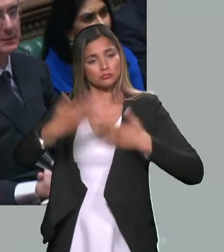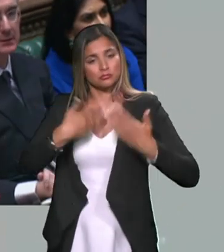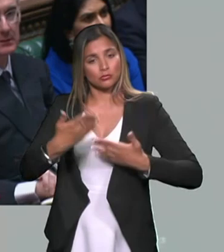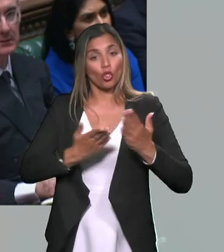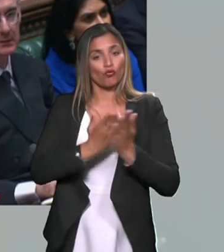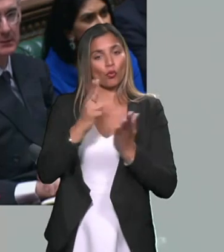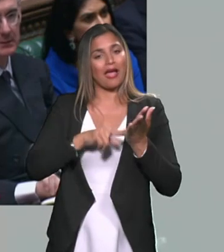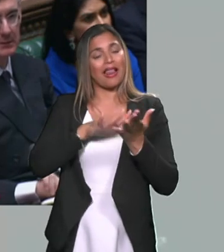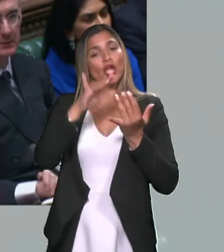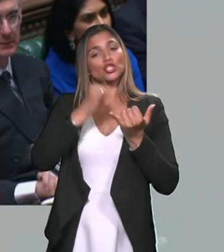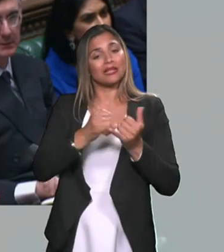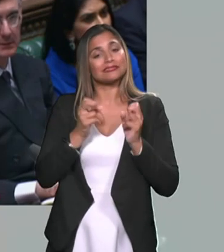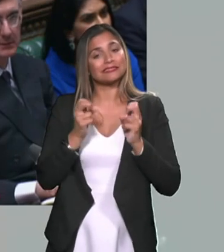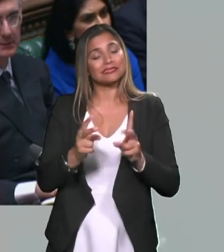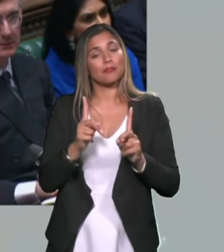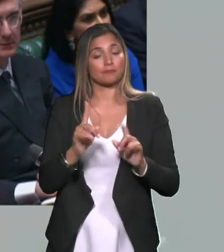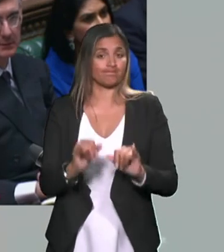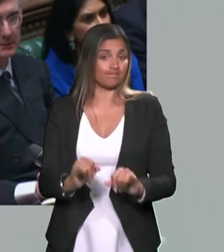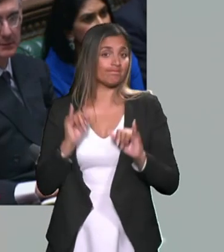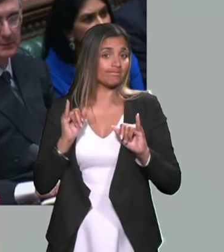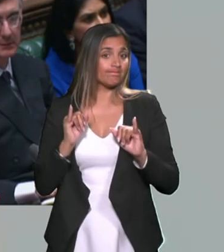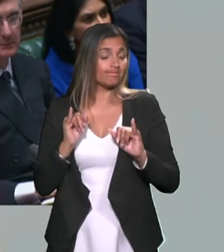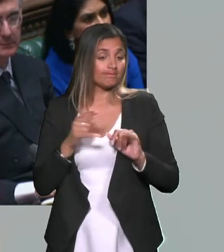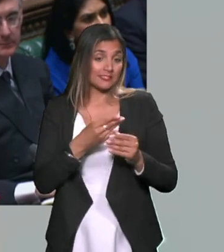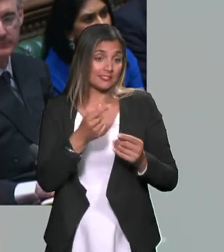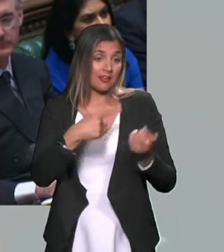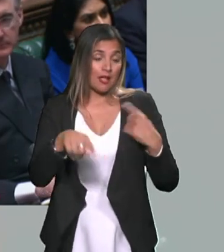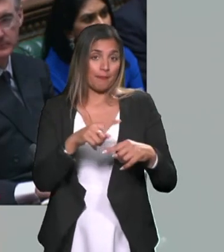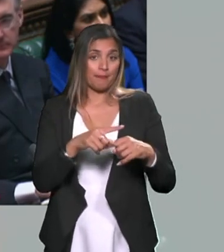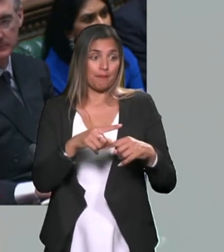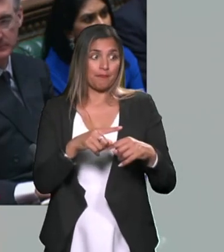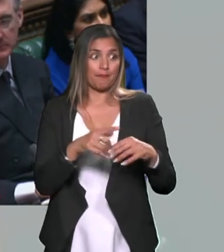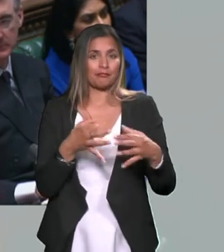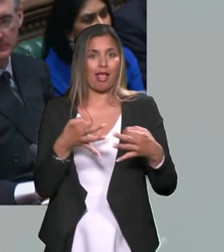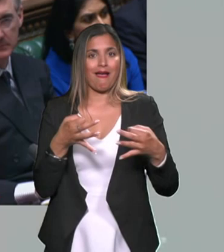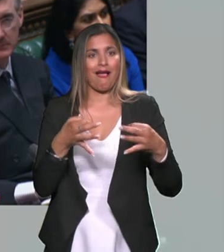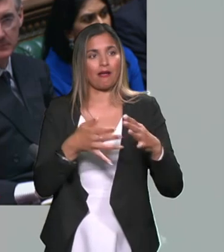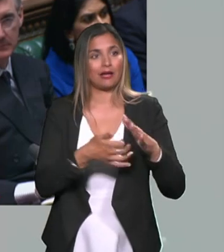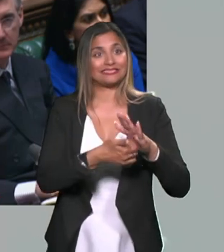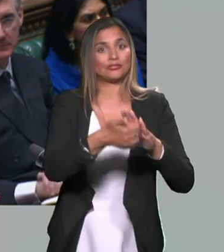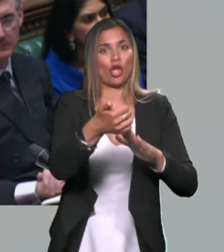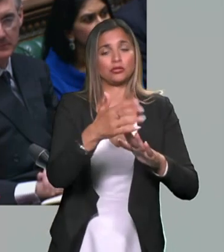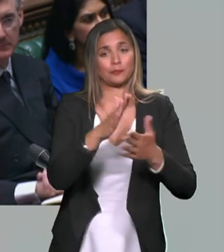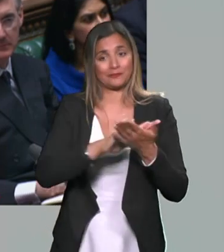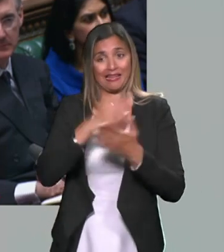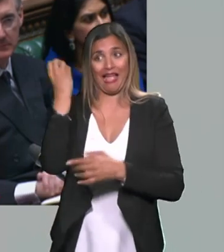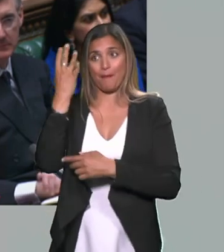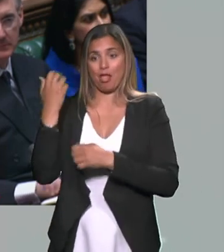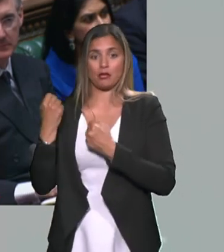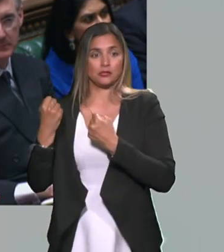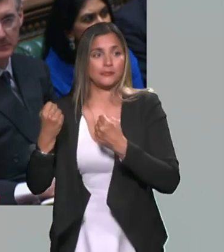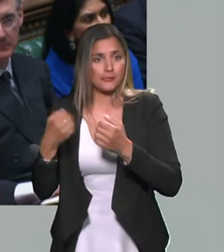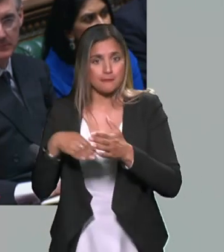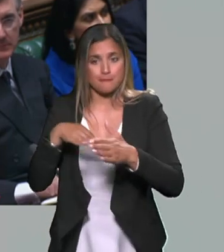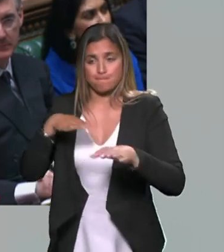of the patients, sadly, are in a delayed discharge, and that is making life very, very difficult for the ambulances as they come up to hospitals. But